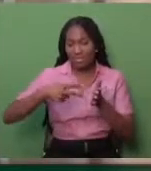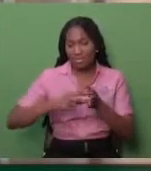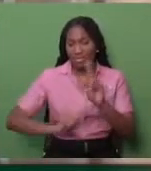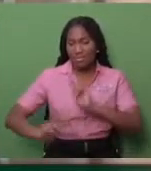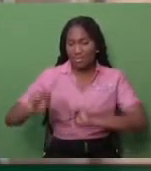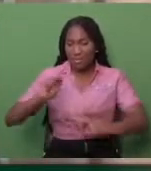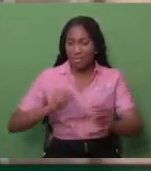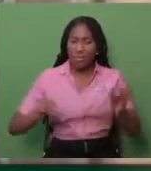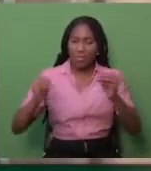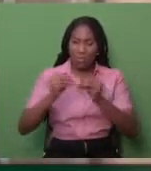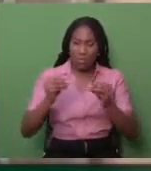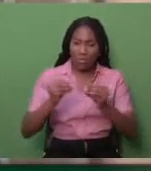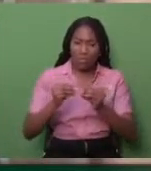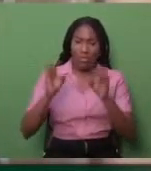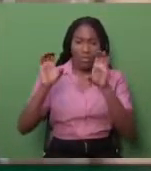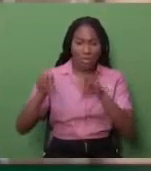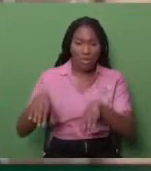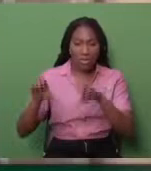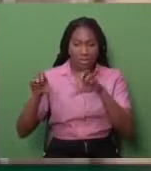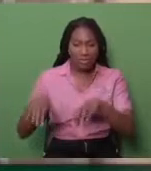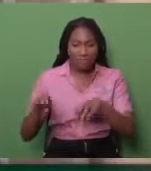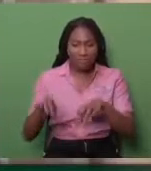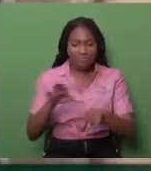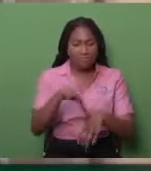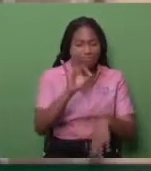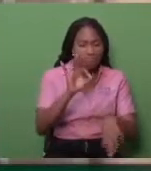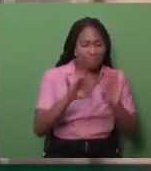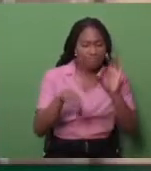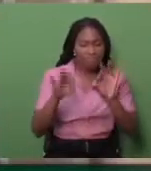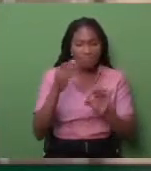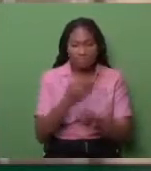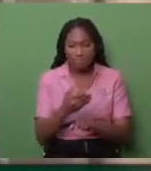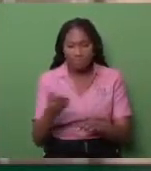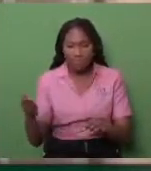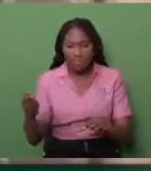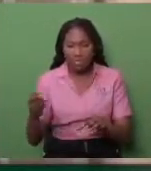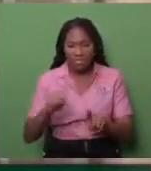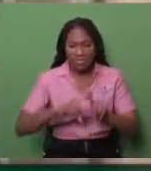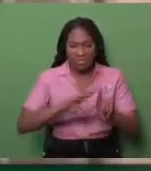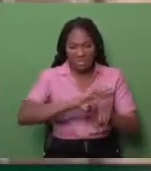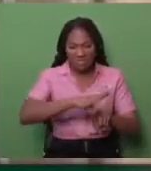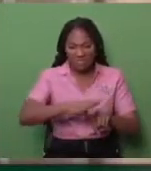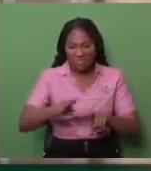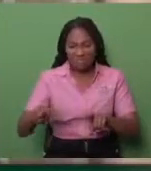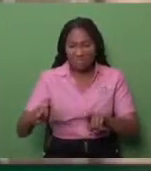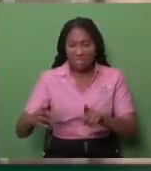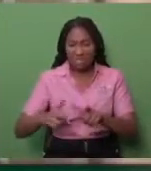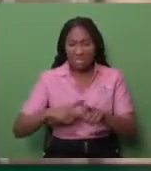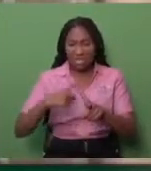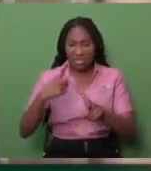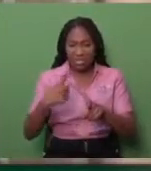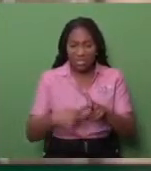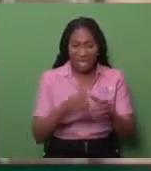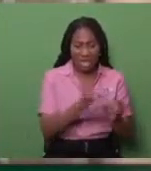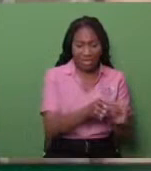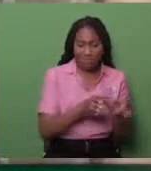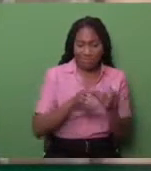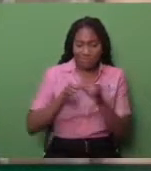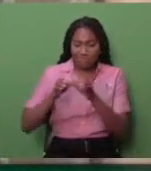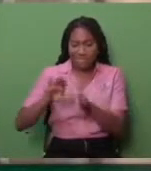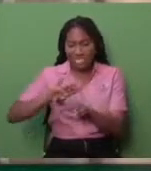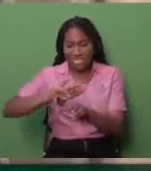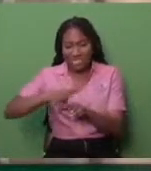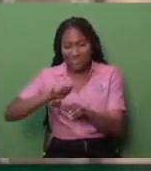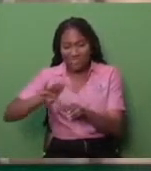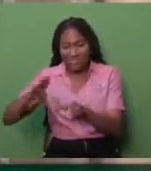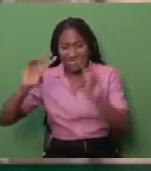cheat, to mislabel, to typify items in a different category, to put them in different classification. That is what they want us